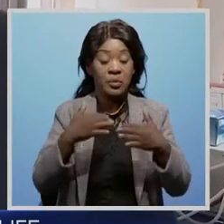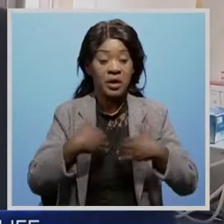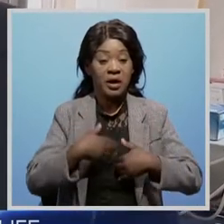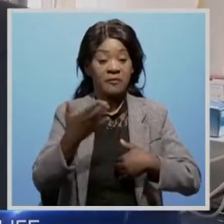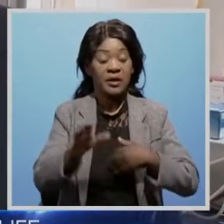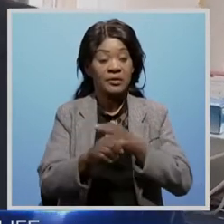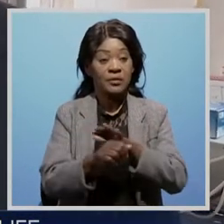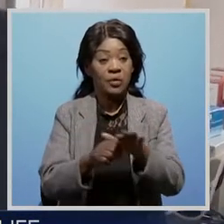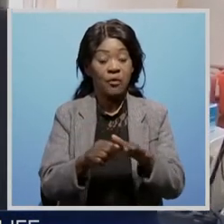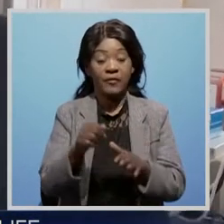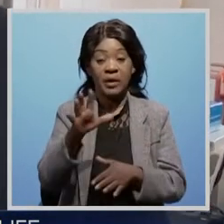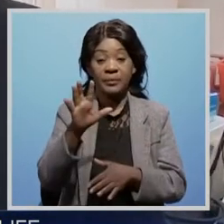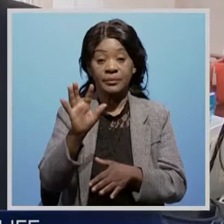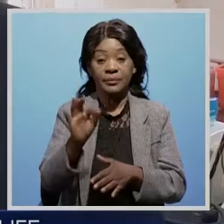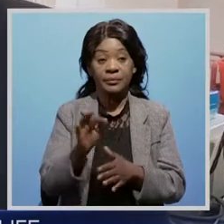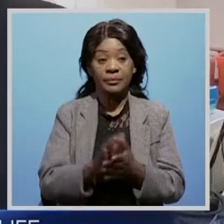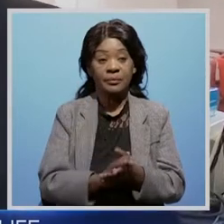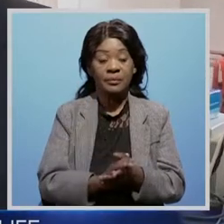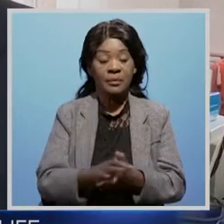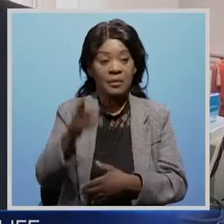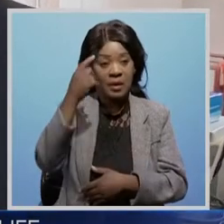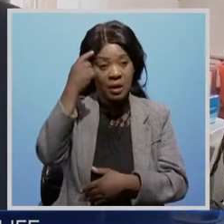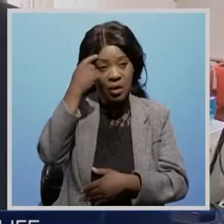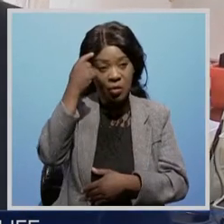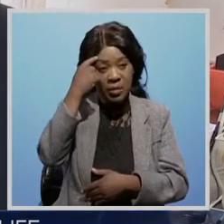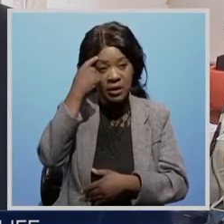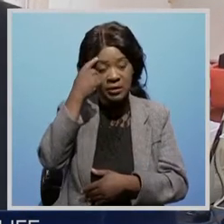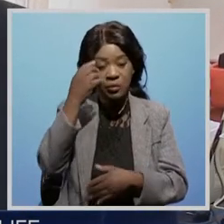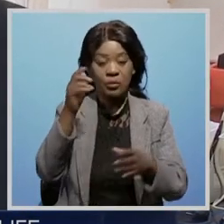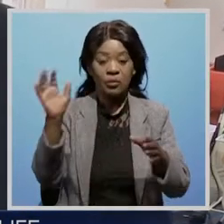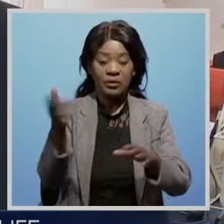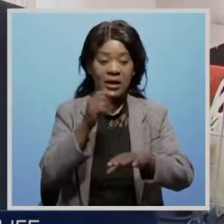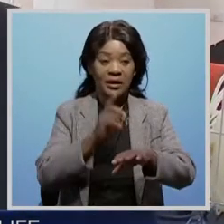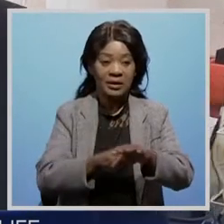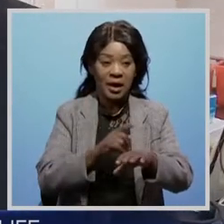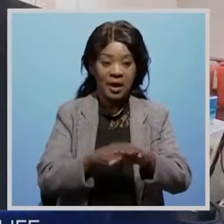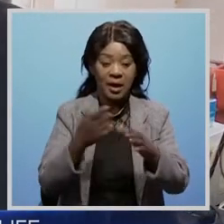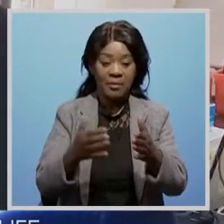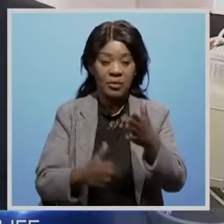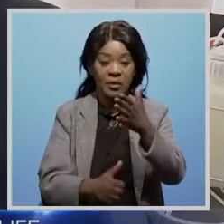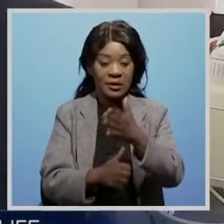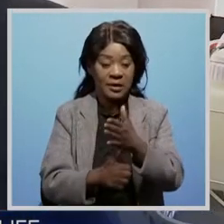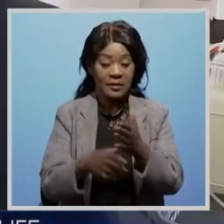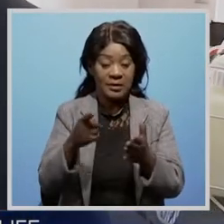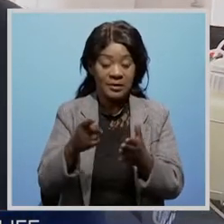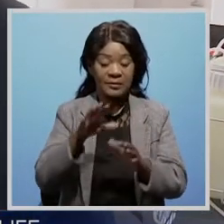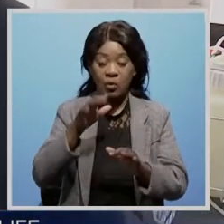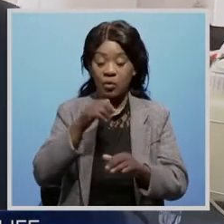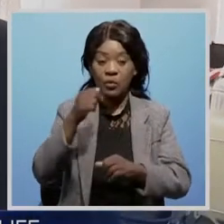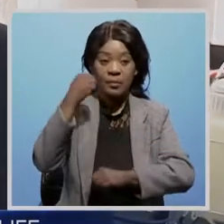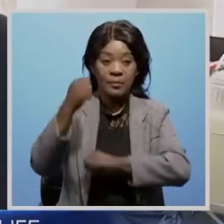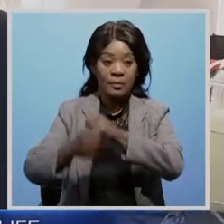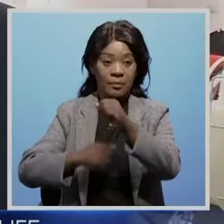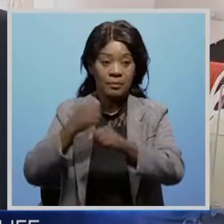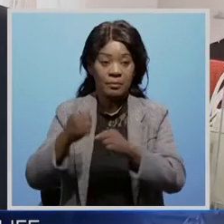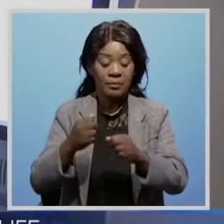response. Government will continue stockpiling reagents to ensure that both do not suffer. Dr. CHILUFYA also